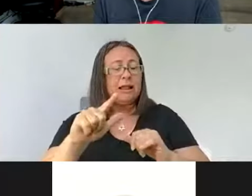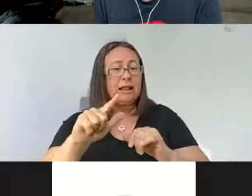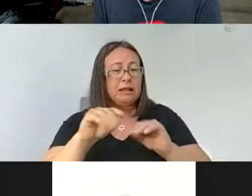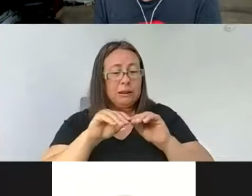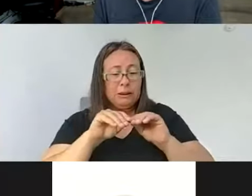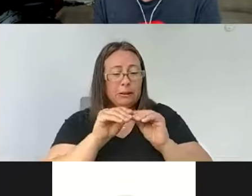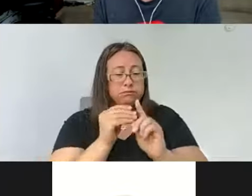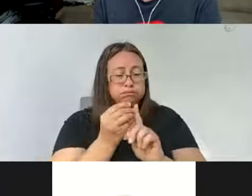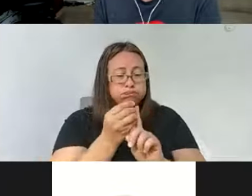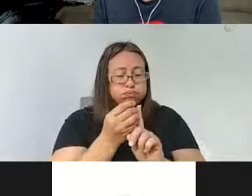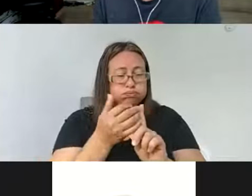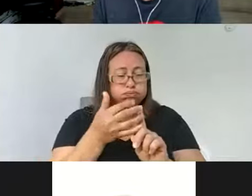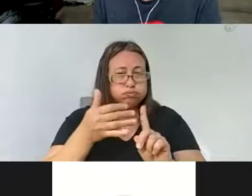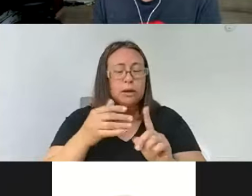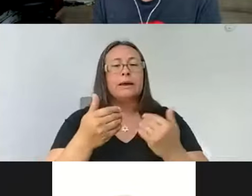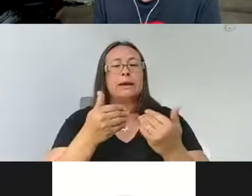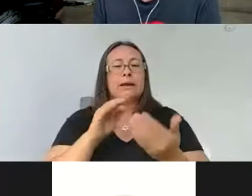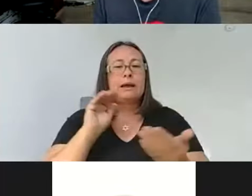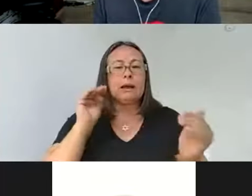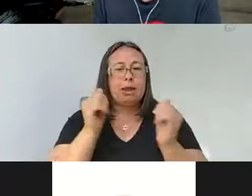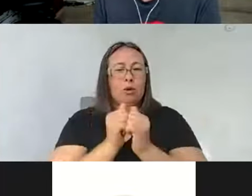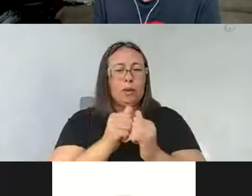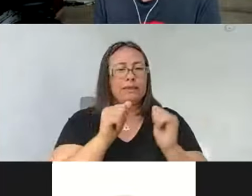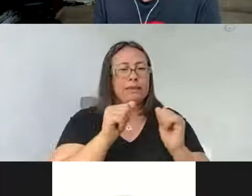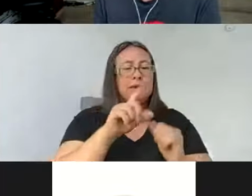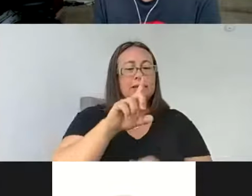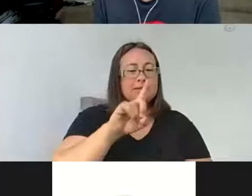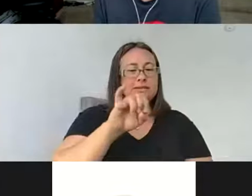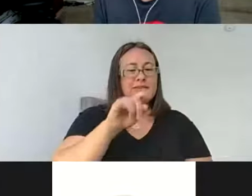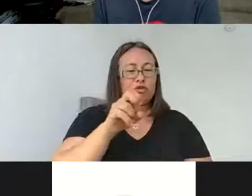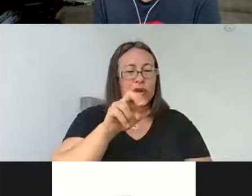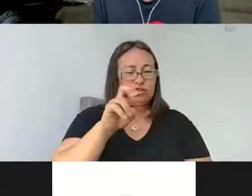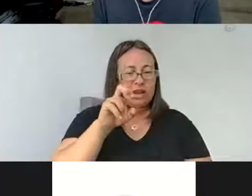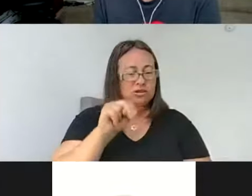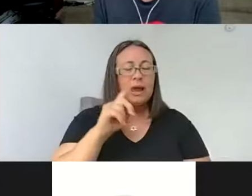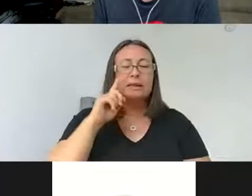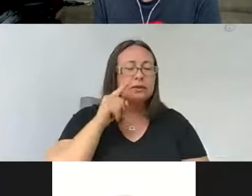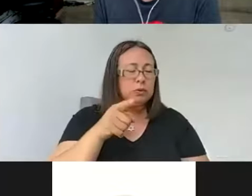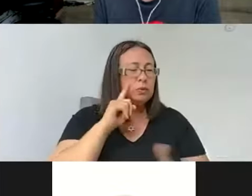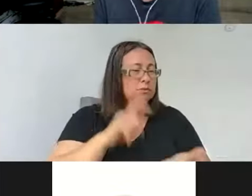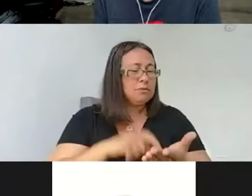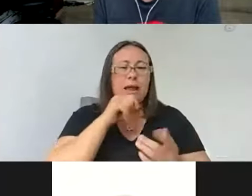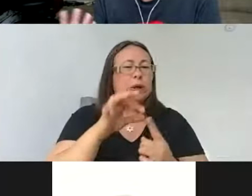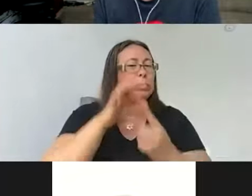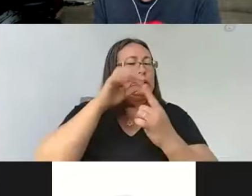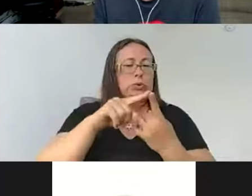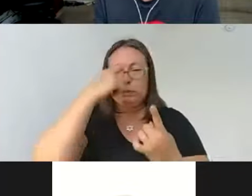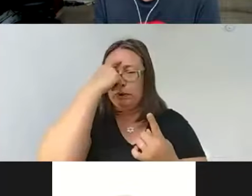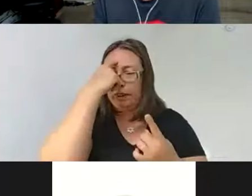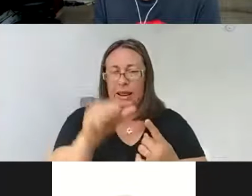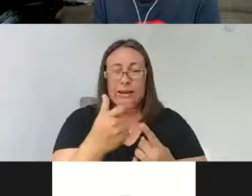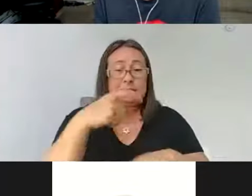proliferation versus differentiation. And I think you'll notice that a lot of these things are not unique to the brain, right? Anytime you're trying to build